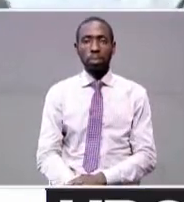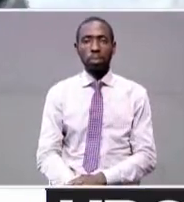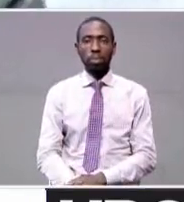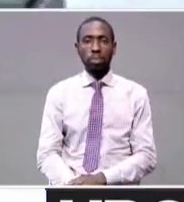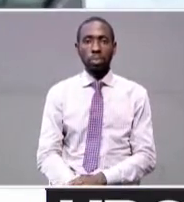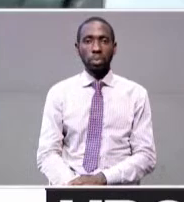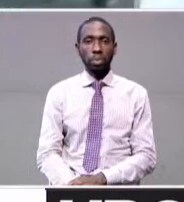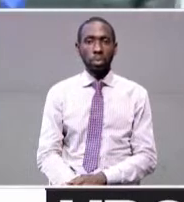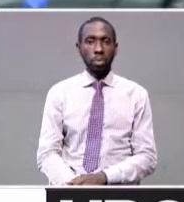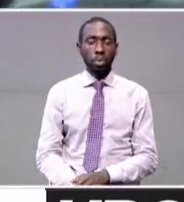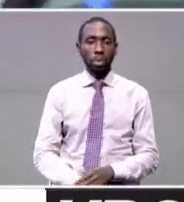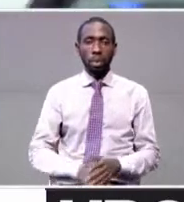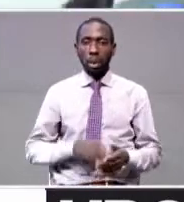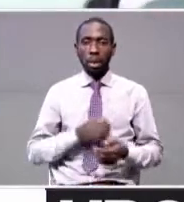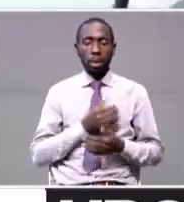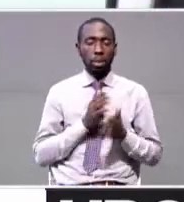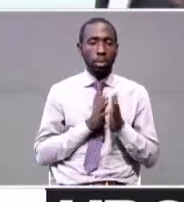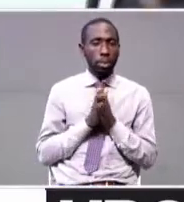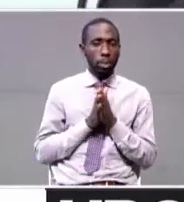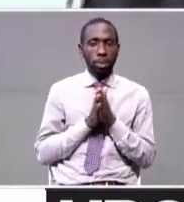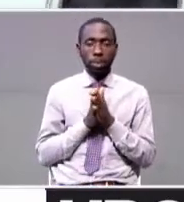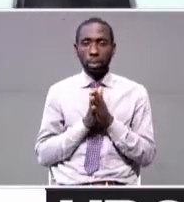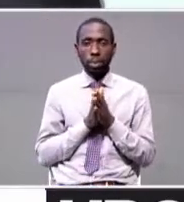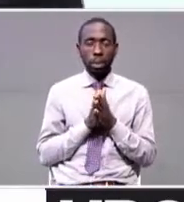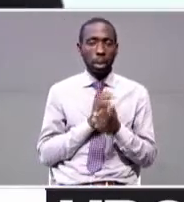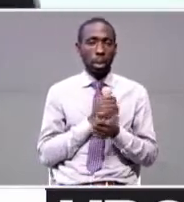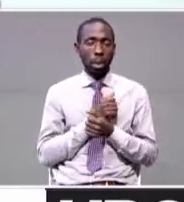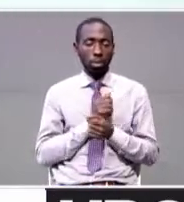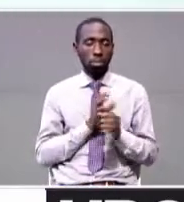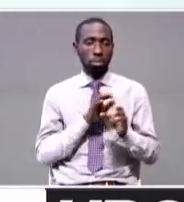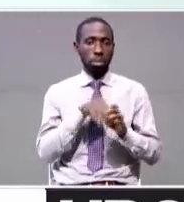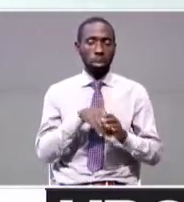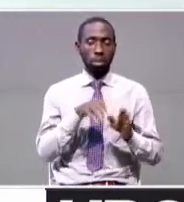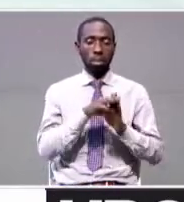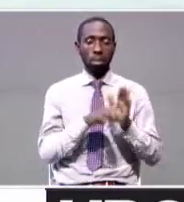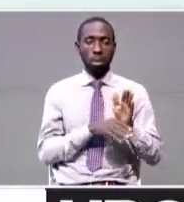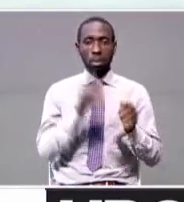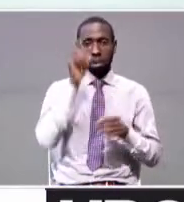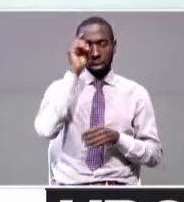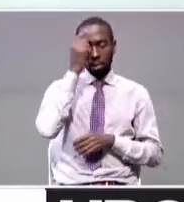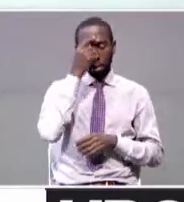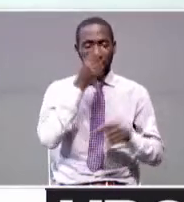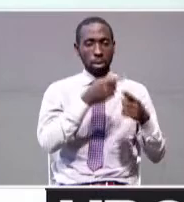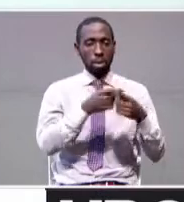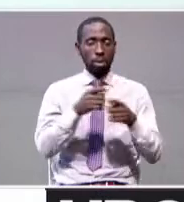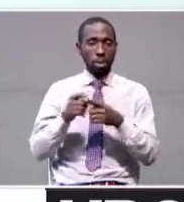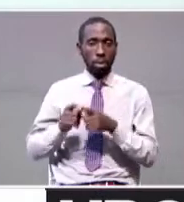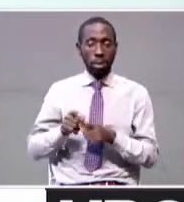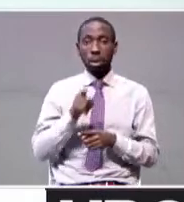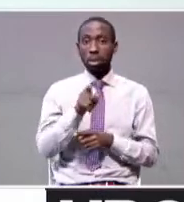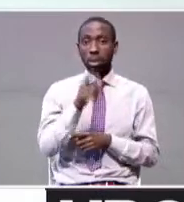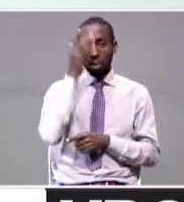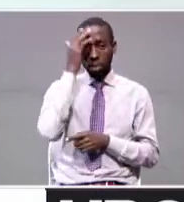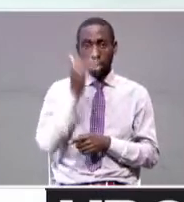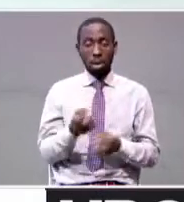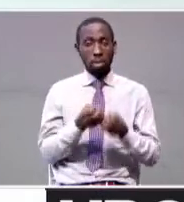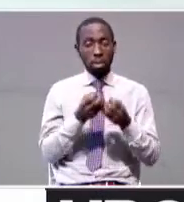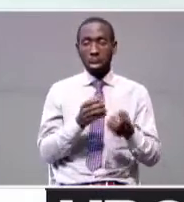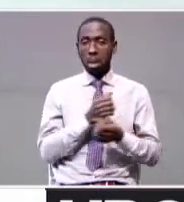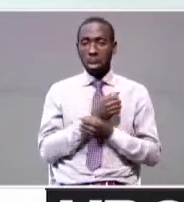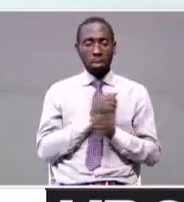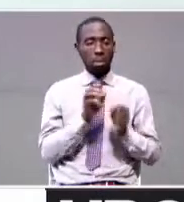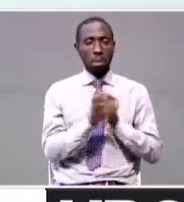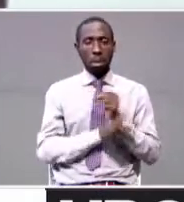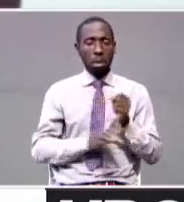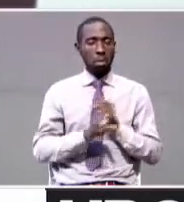Obwagazi obutono bannayuganda bwe balina okwenyigira mu pulogulaamu za gavumenti ezitali zimu kiteereddwa ku mbeera y'abantu obutayagala ggwanga lyabwe